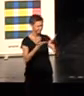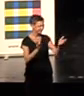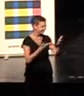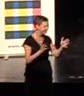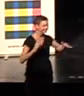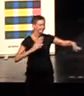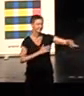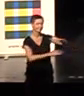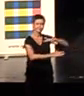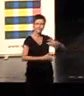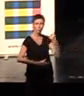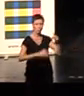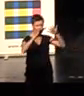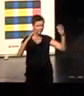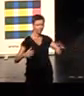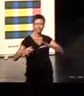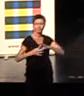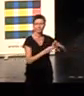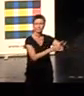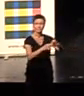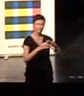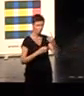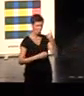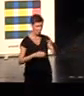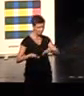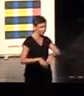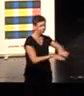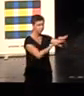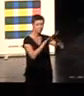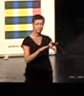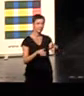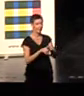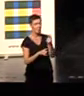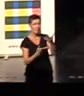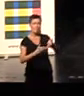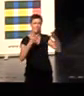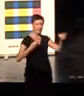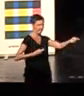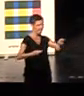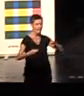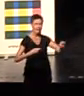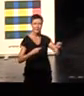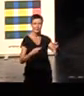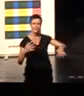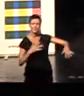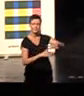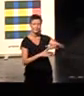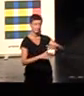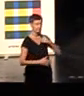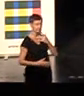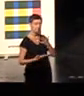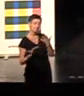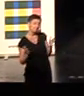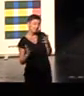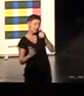heeft become one one biedt market is de per maand ego start het in mijn